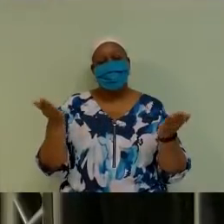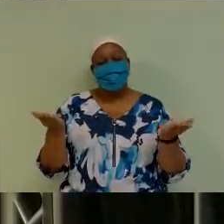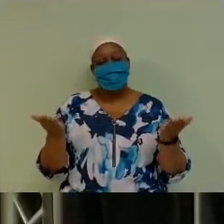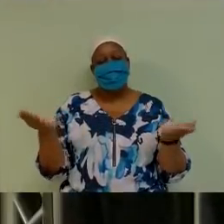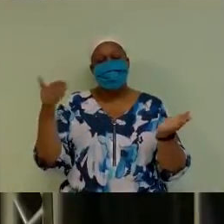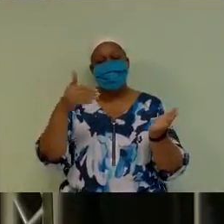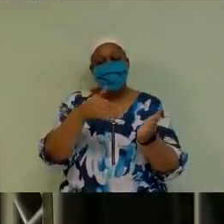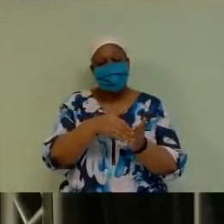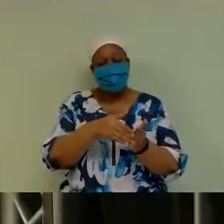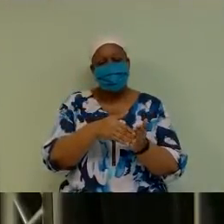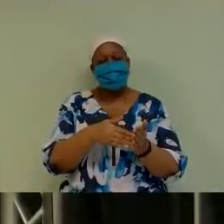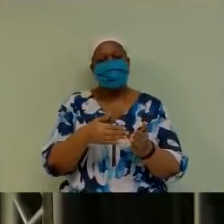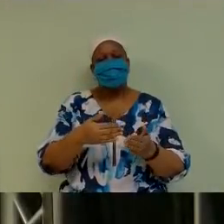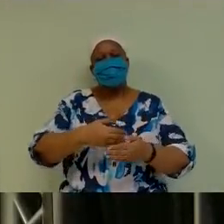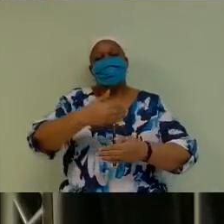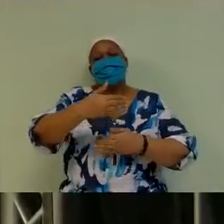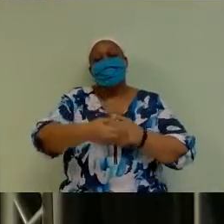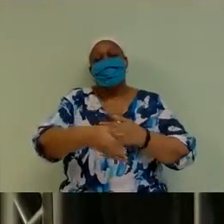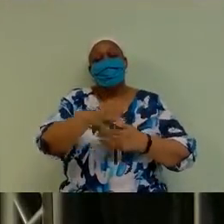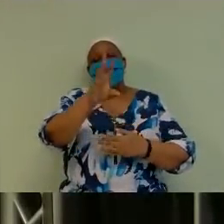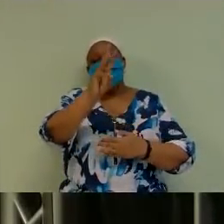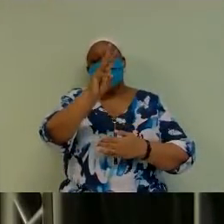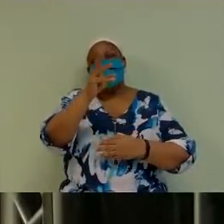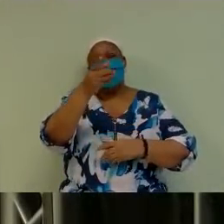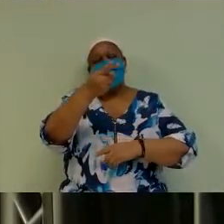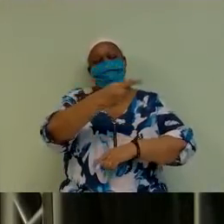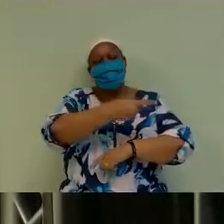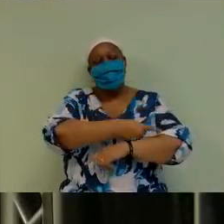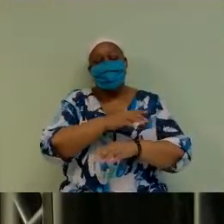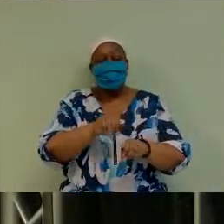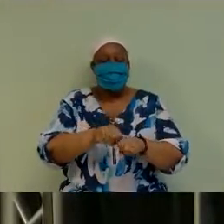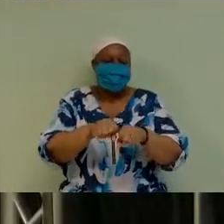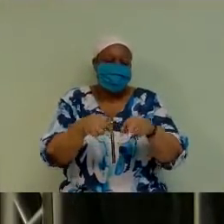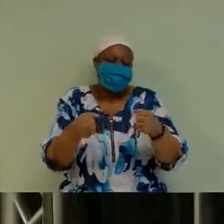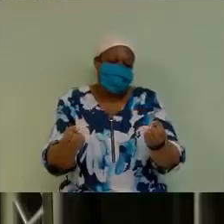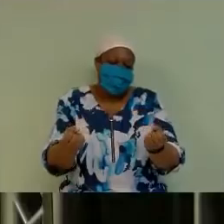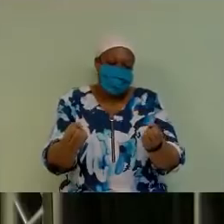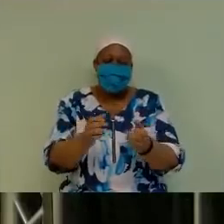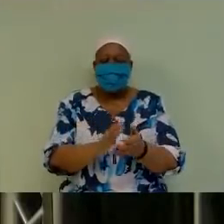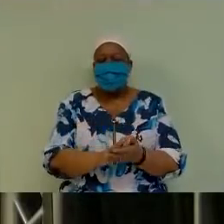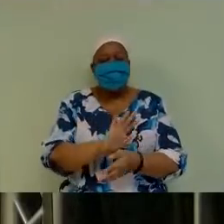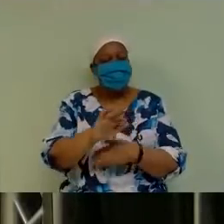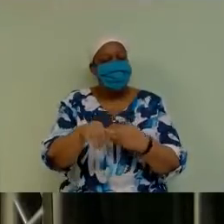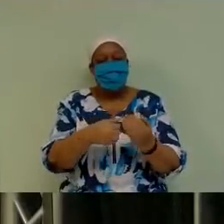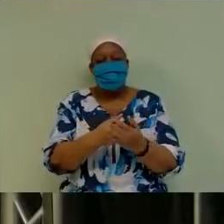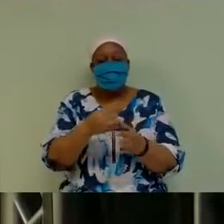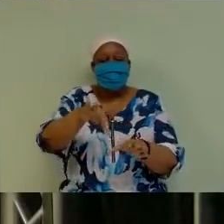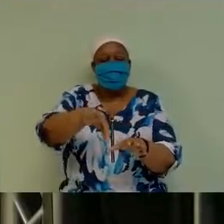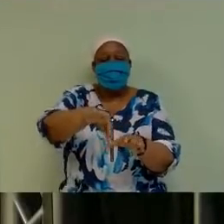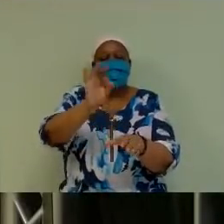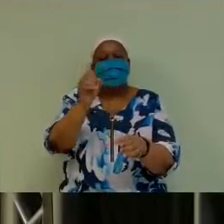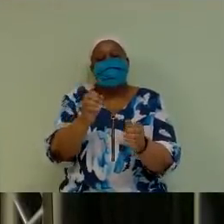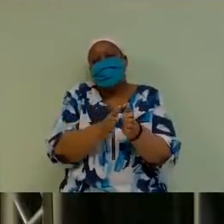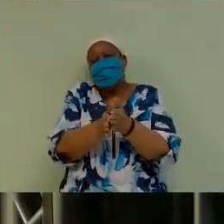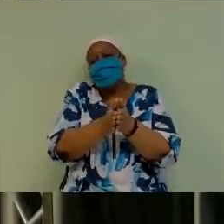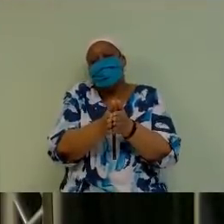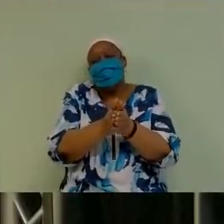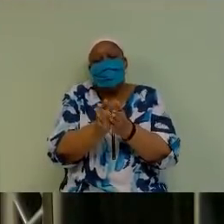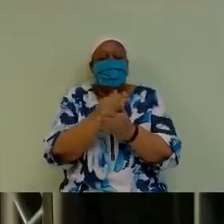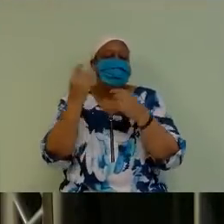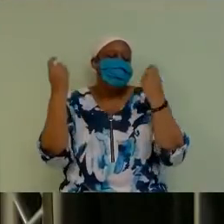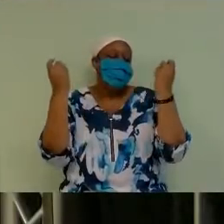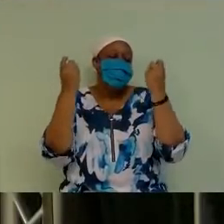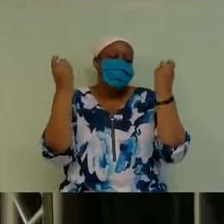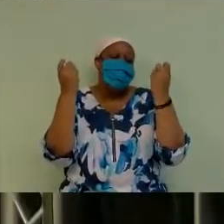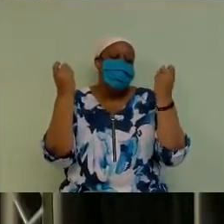a 6-day break in which we had all the election excitement and the